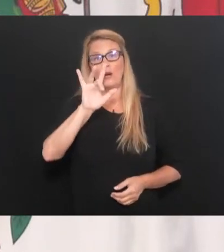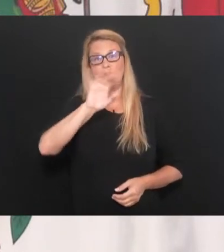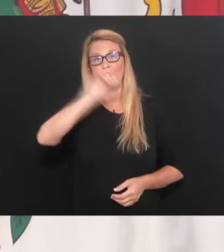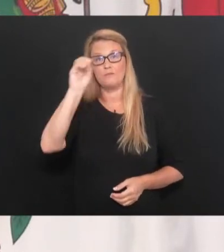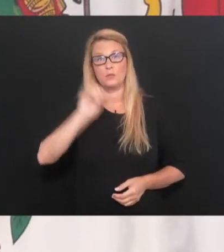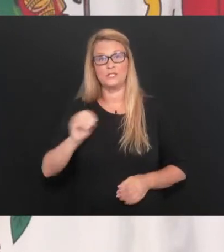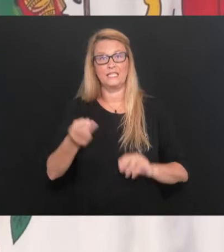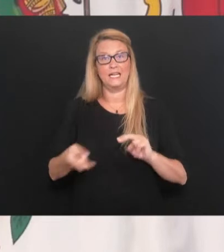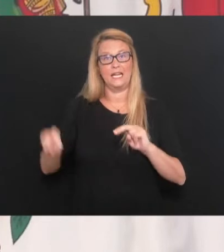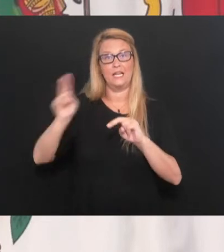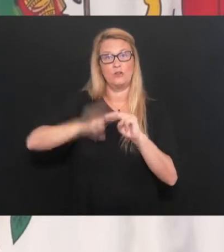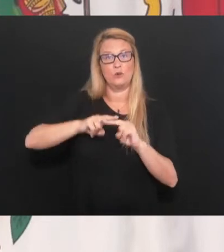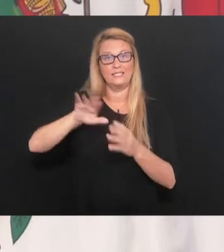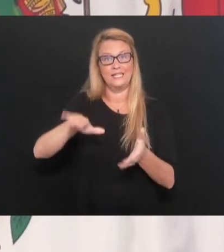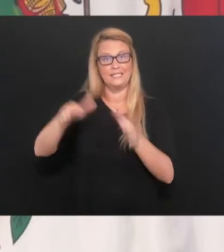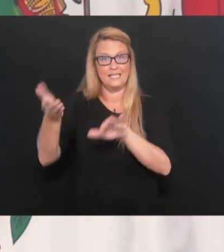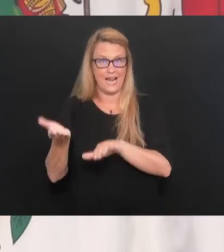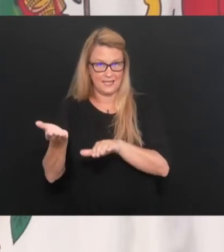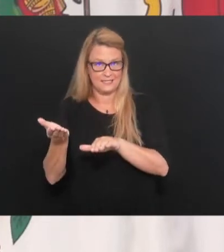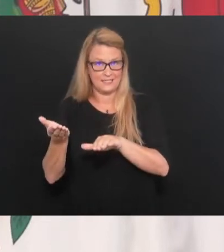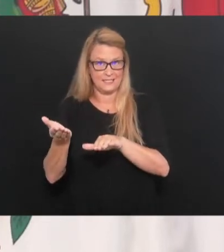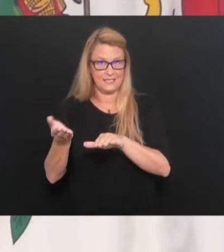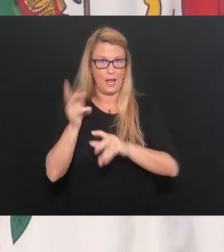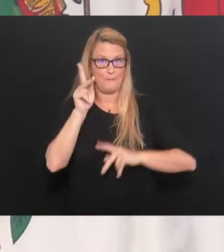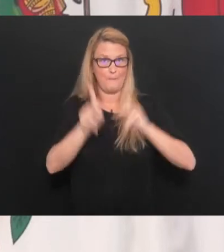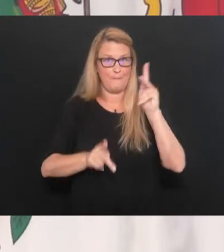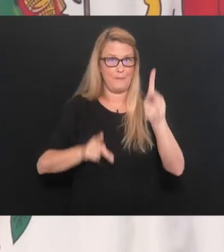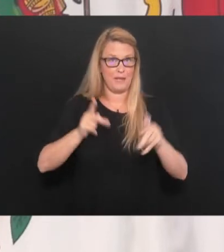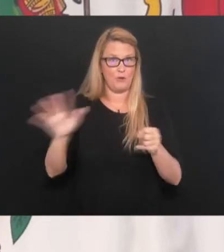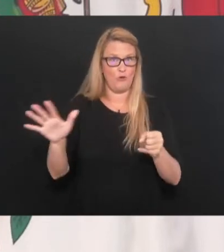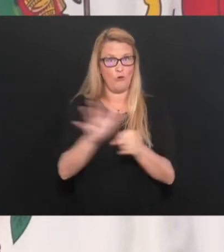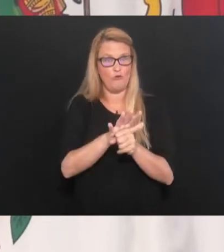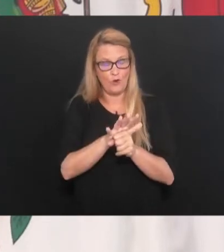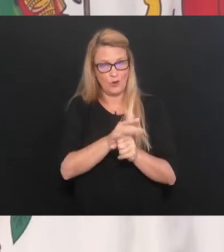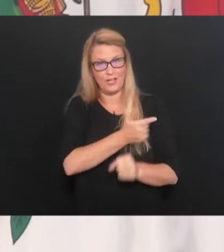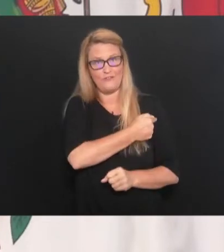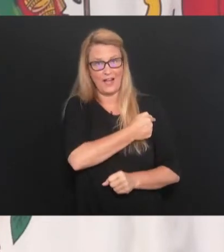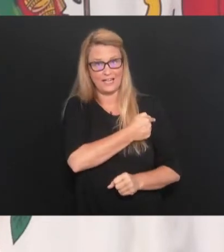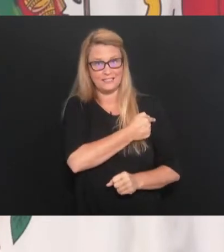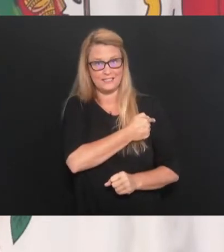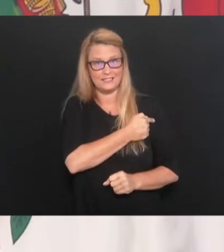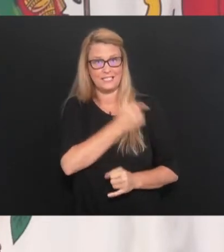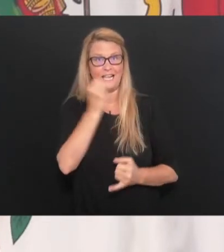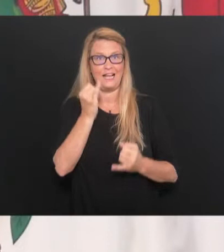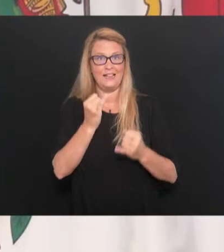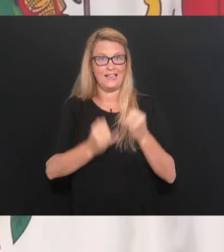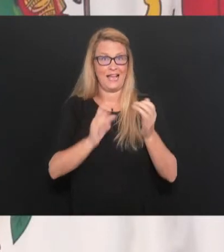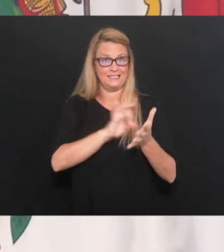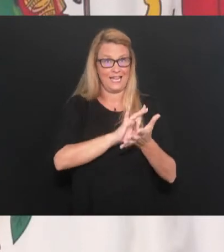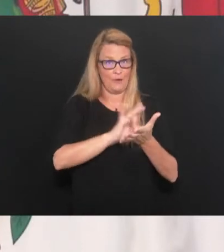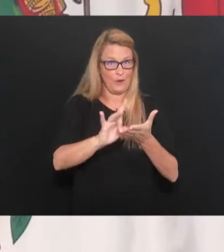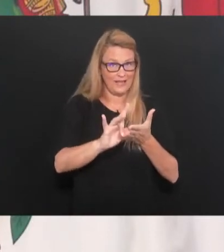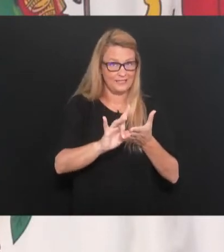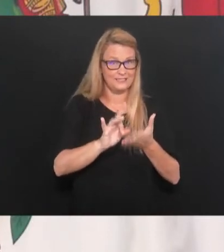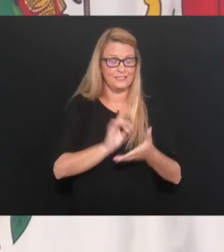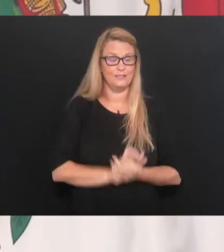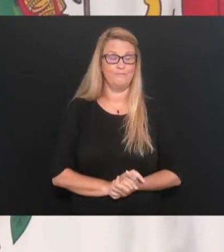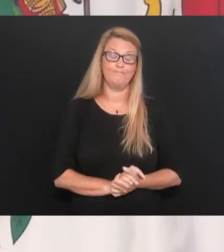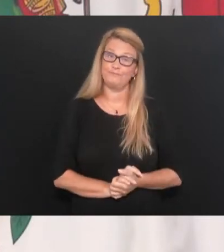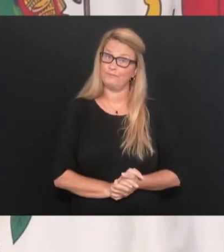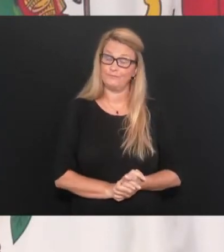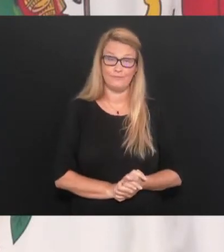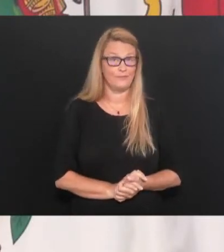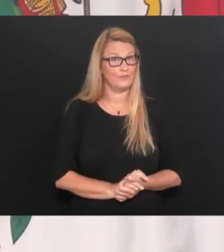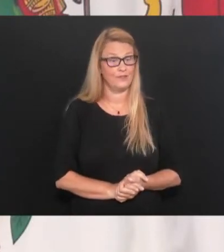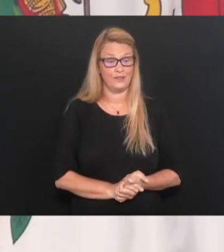25% increase in deaths of people that were fully vaccinated over the last 8 weeks. The bottom line, the